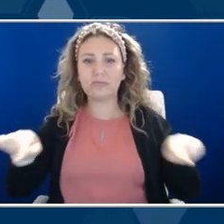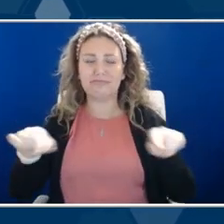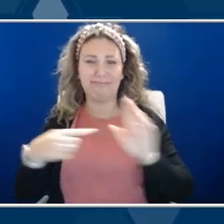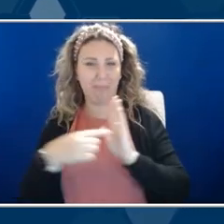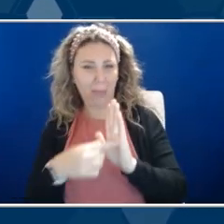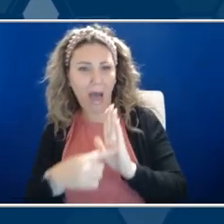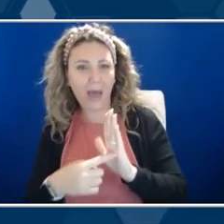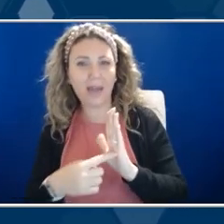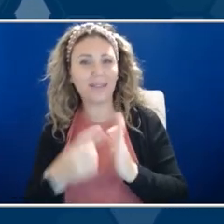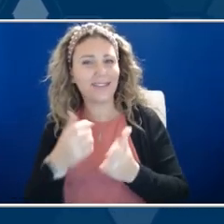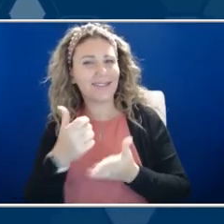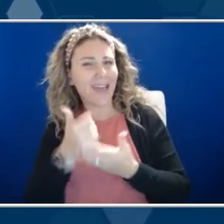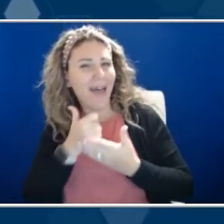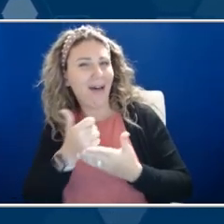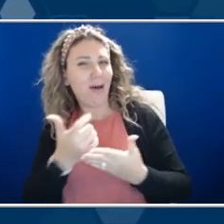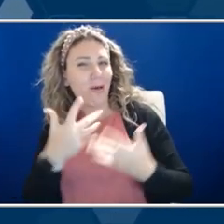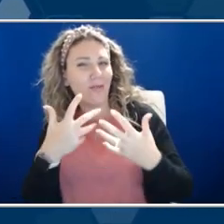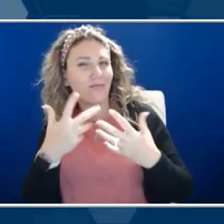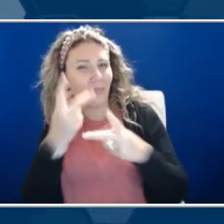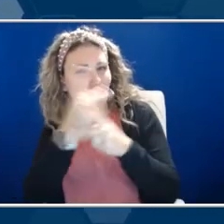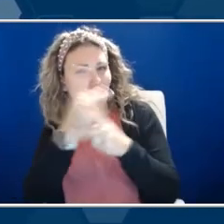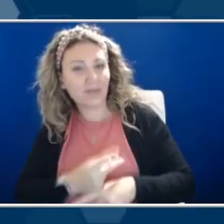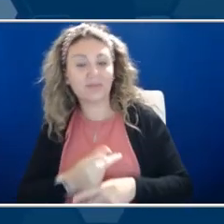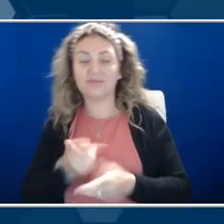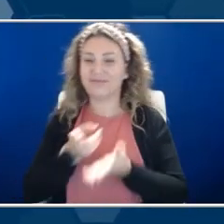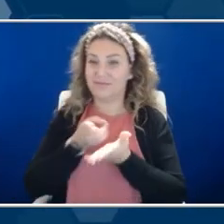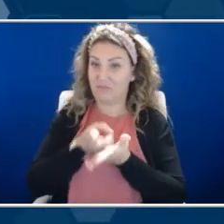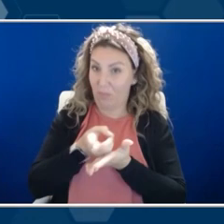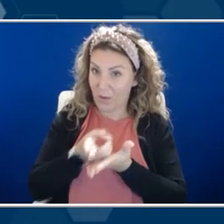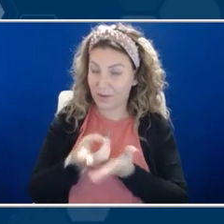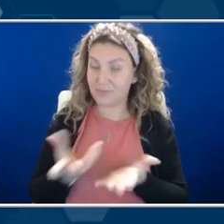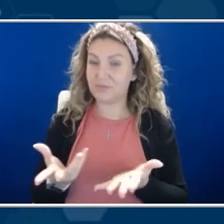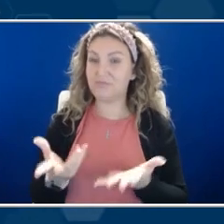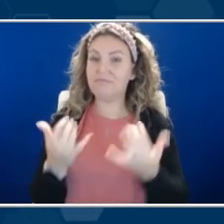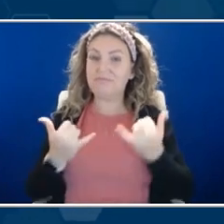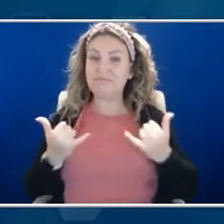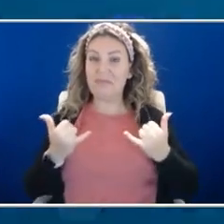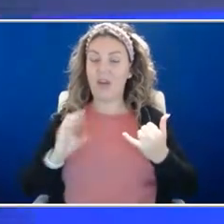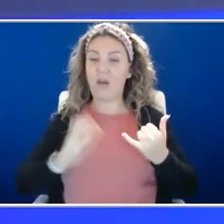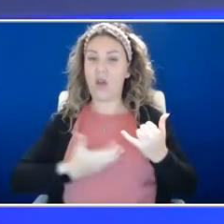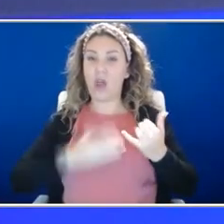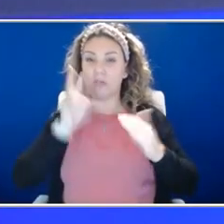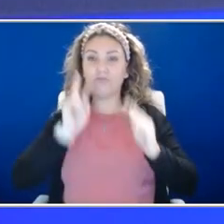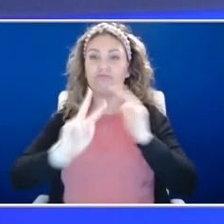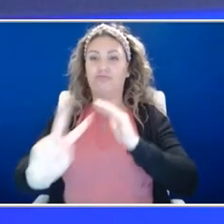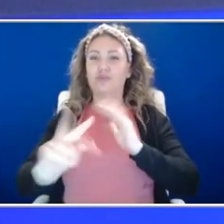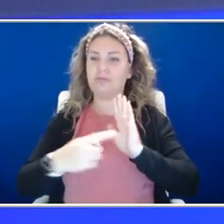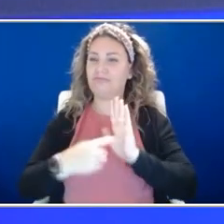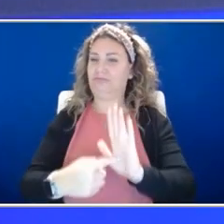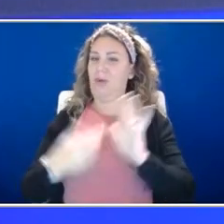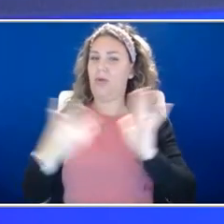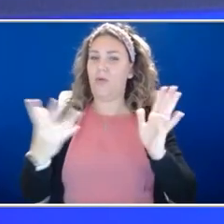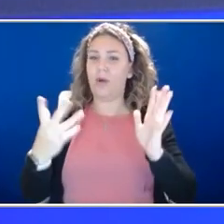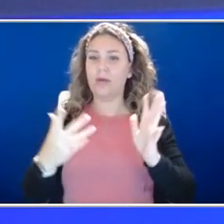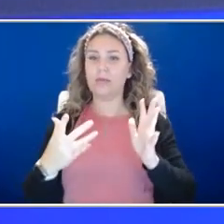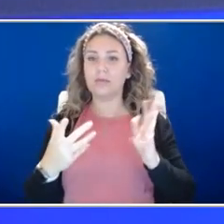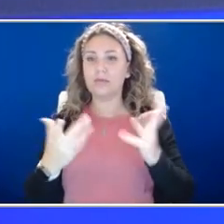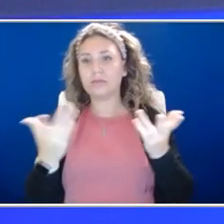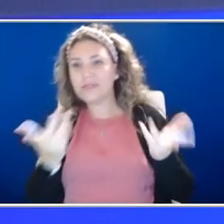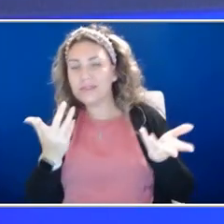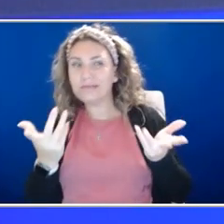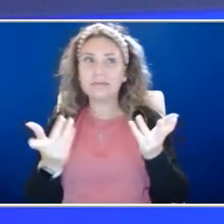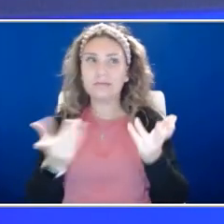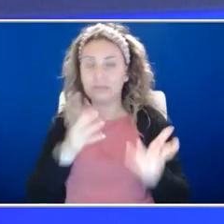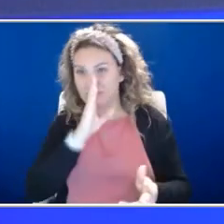Yeah. What does all that so mean? So to be honest, right now, our predictive models are pretty crude, right? So yeah, as it's you just